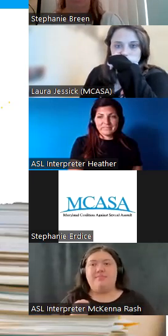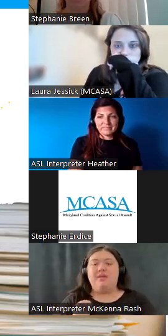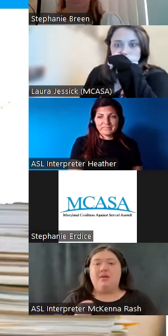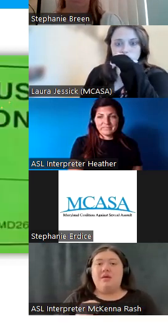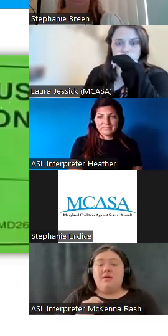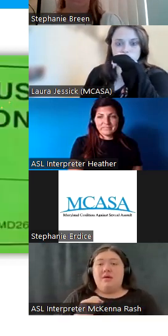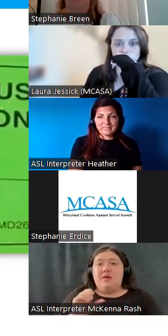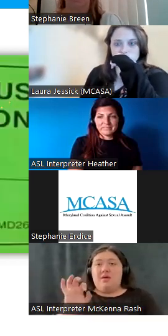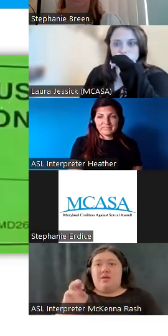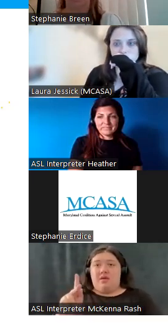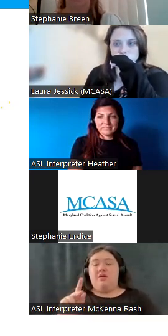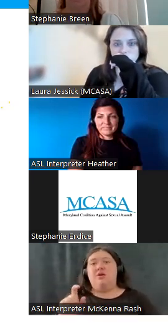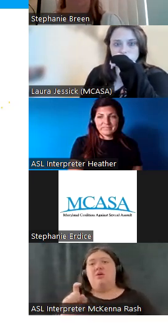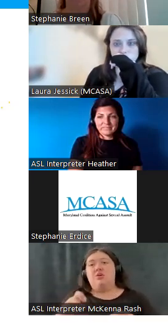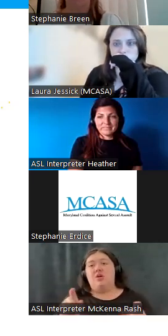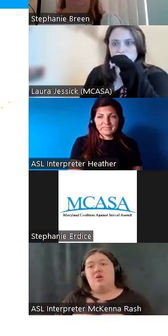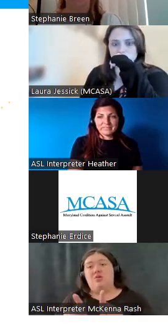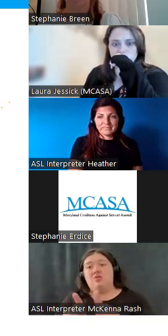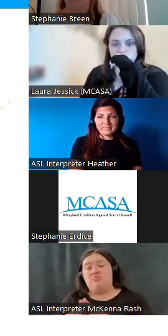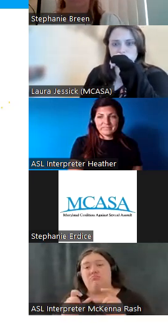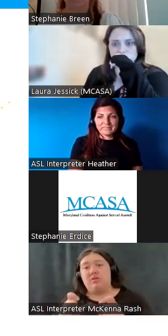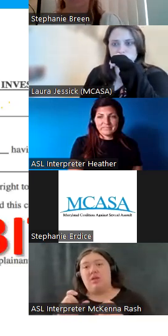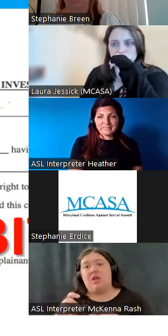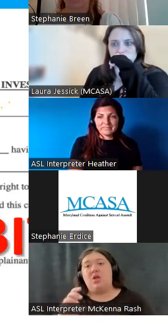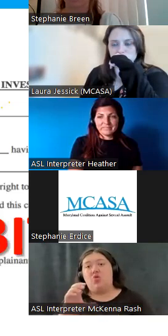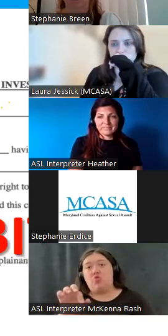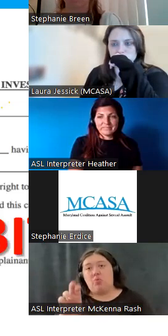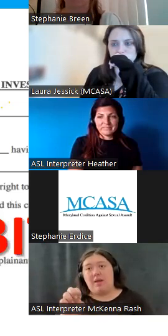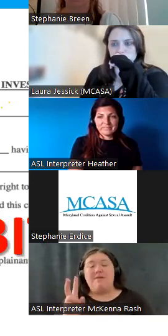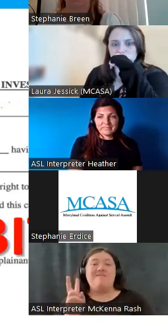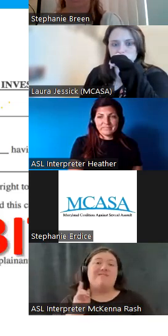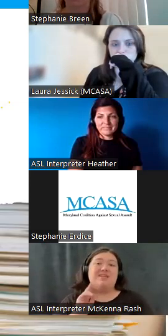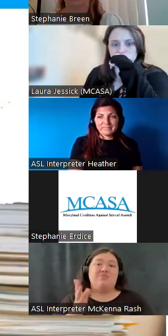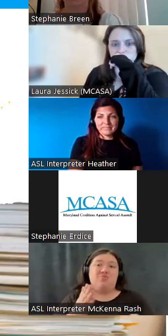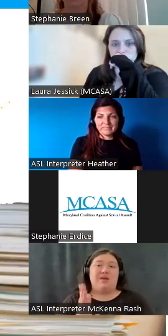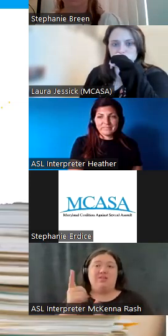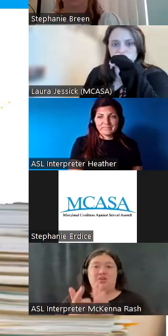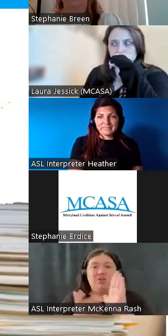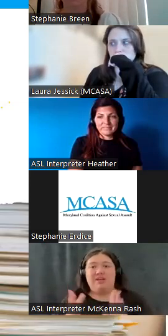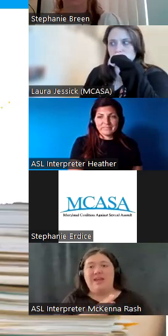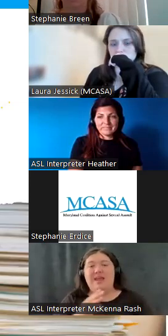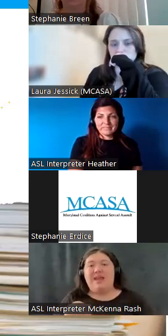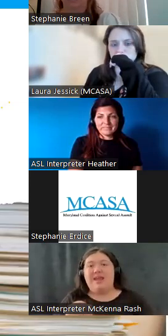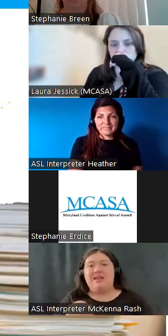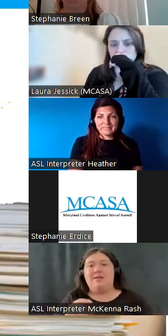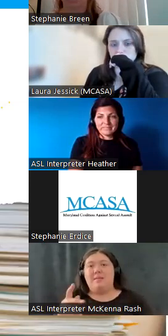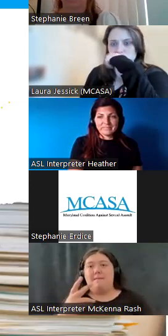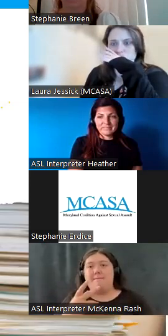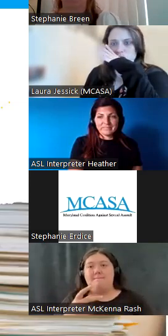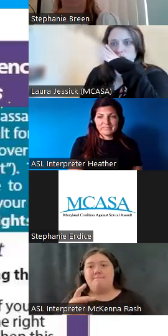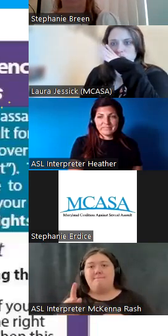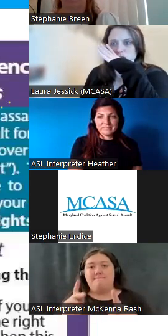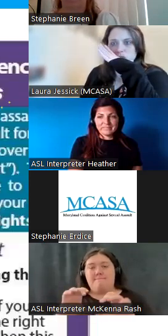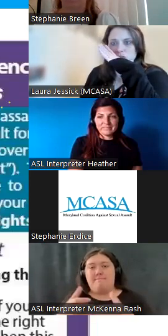SART should also endeavor to include a crime victims' rights attorney and crime lab personnel. So the cross-section of